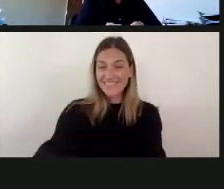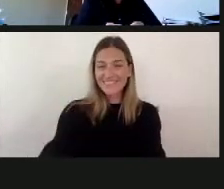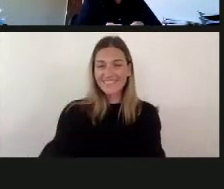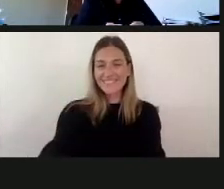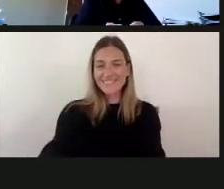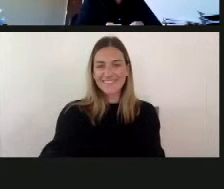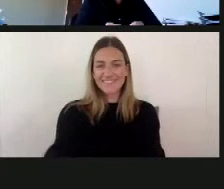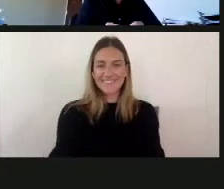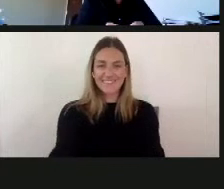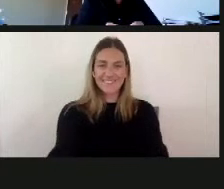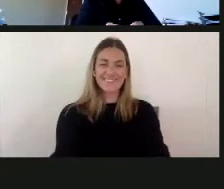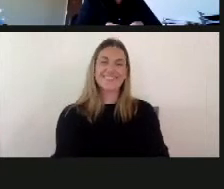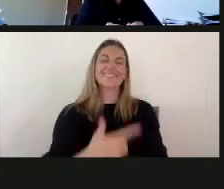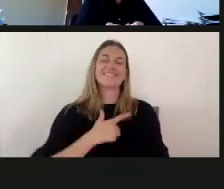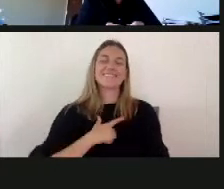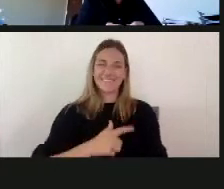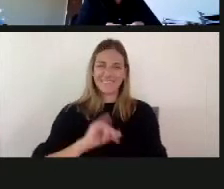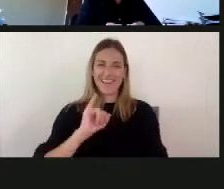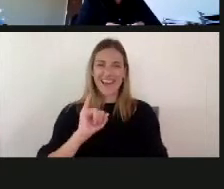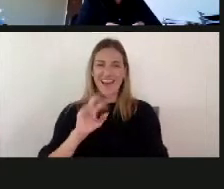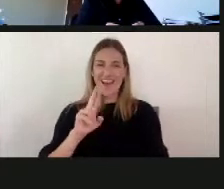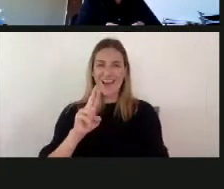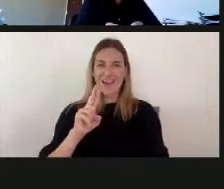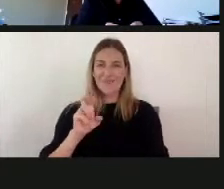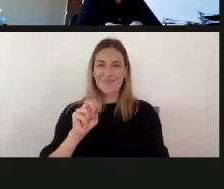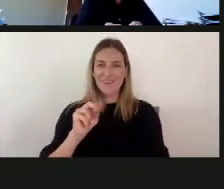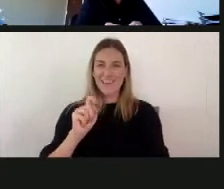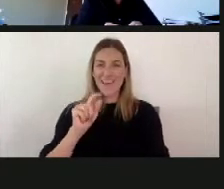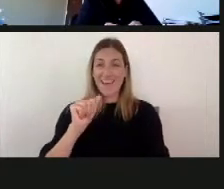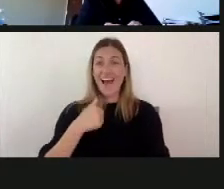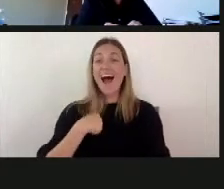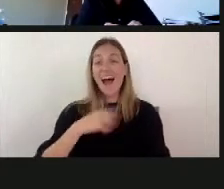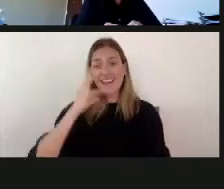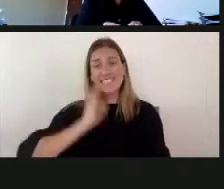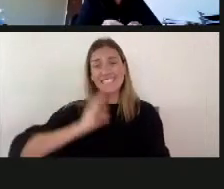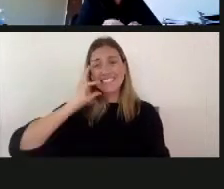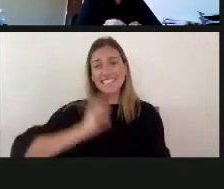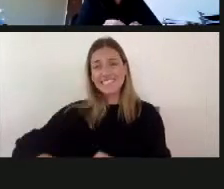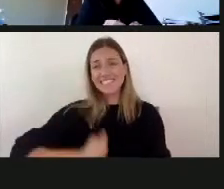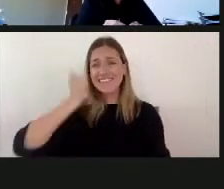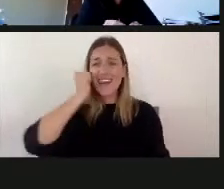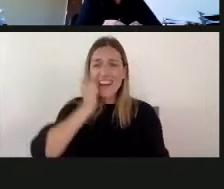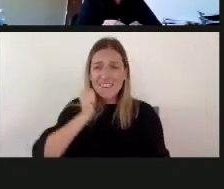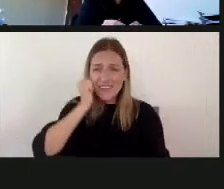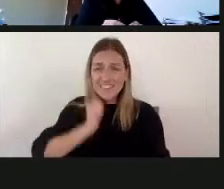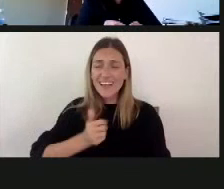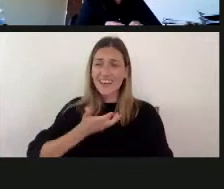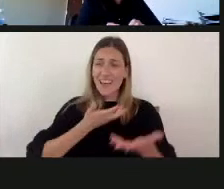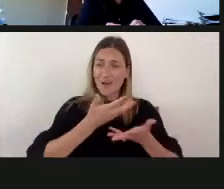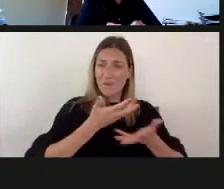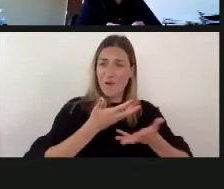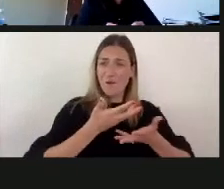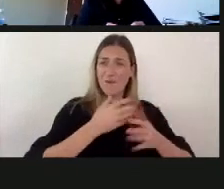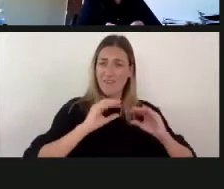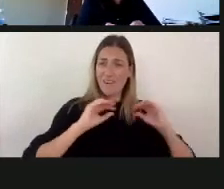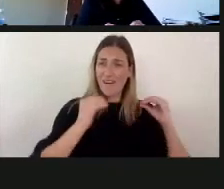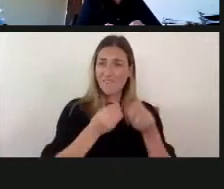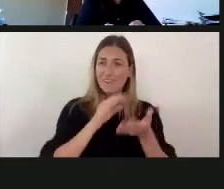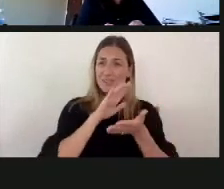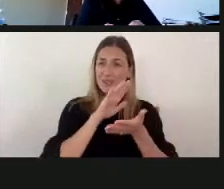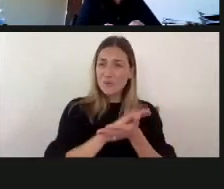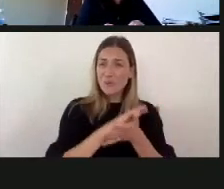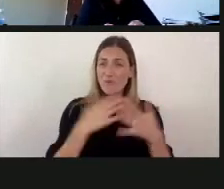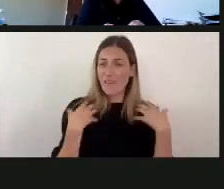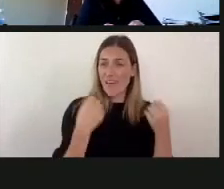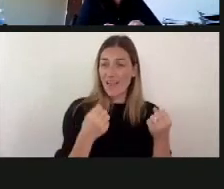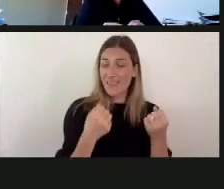go first. I live with these experiences daily. We work very closely with our Office of School Health and Wellness,